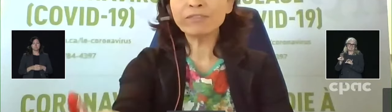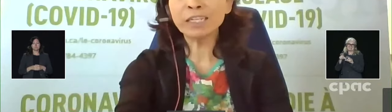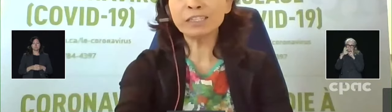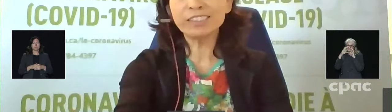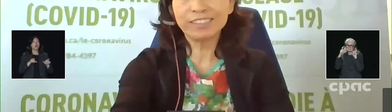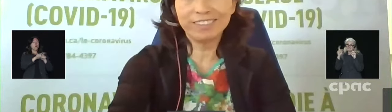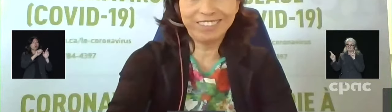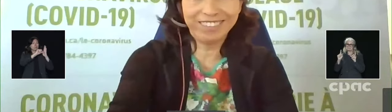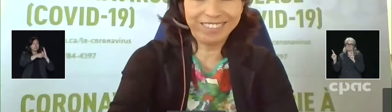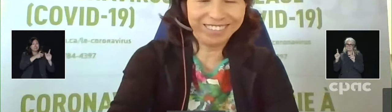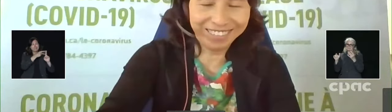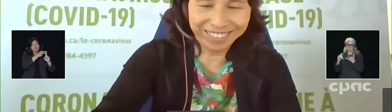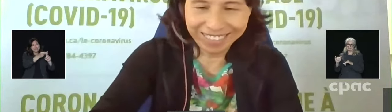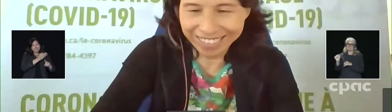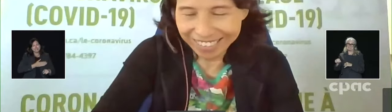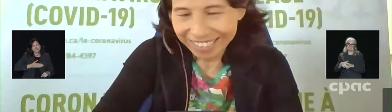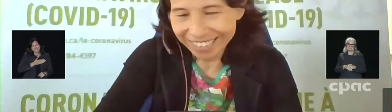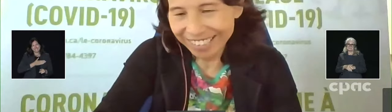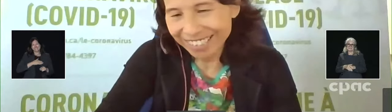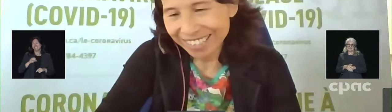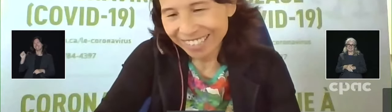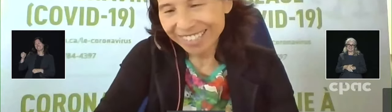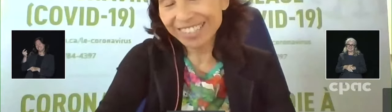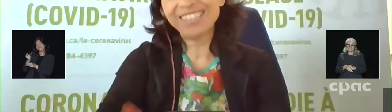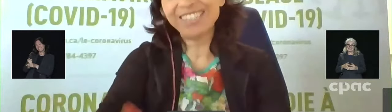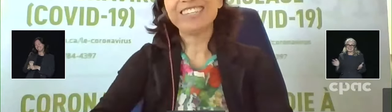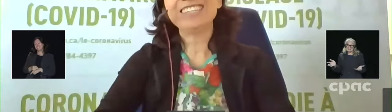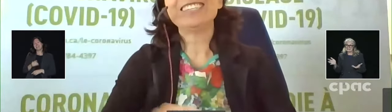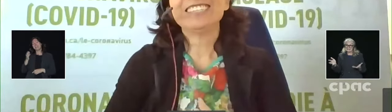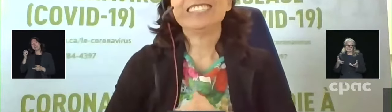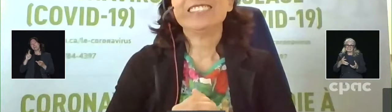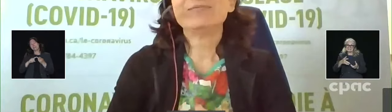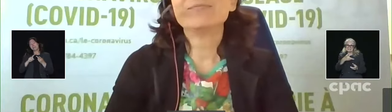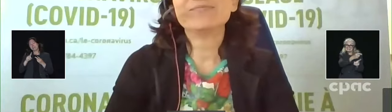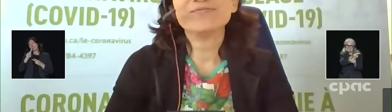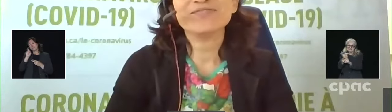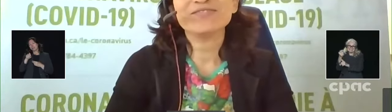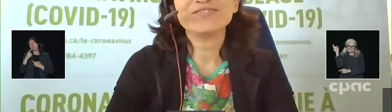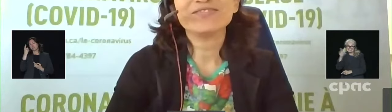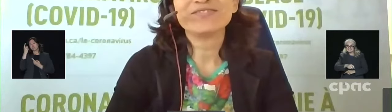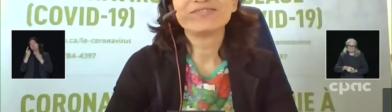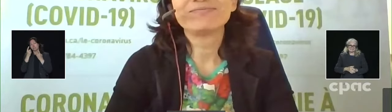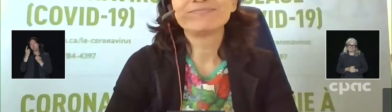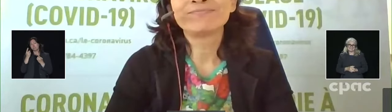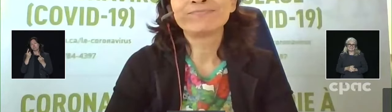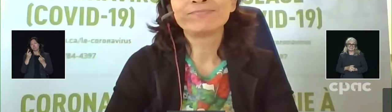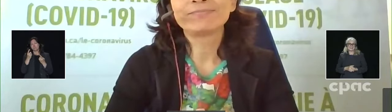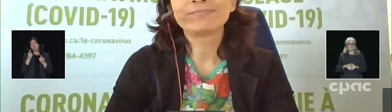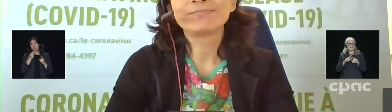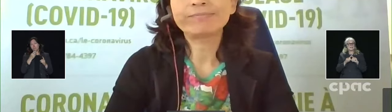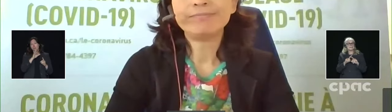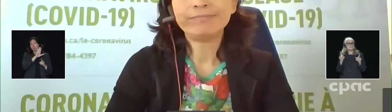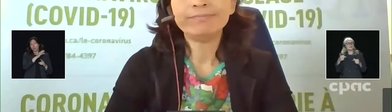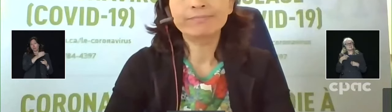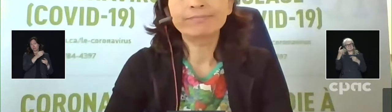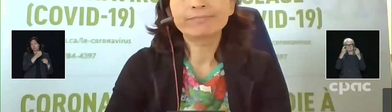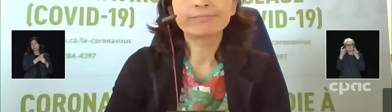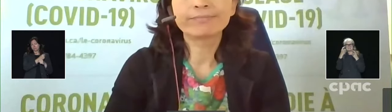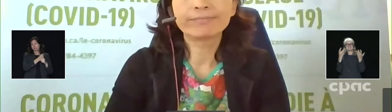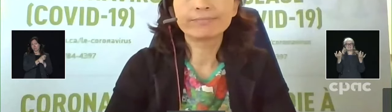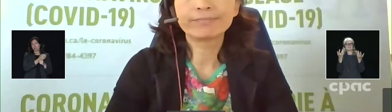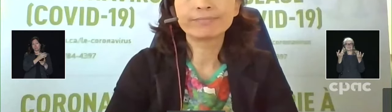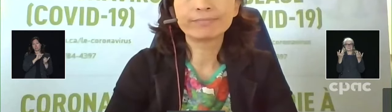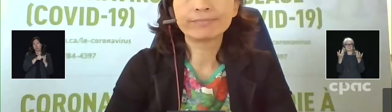get vaccinated. Yeah. But I am wondering how much it changes the game if this data